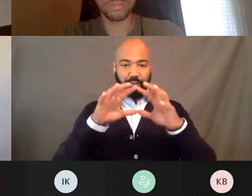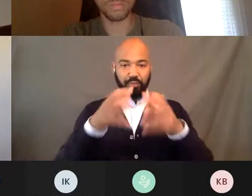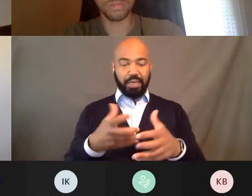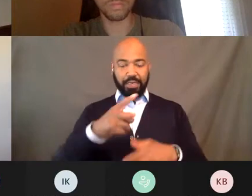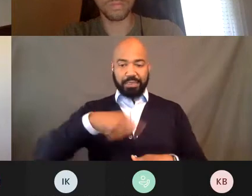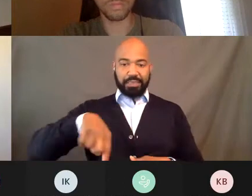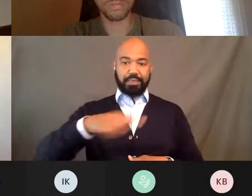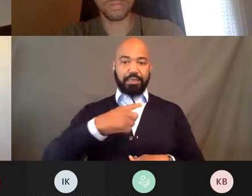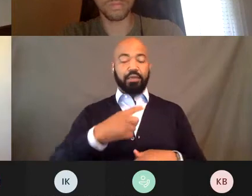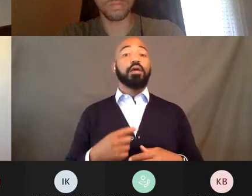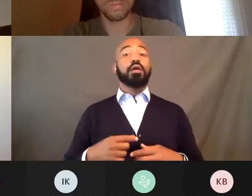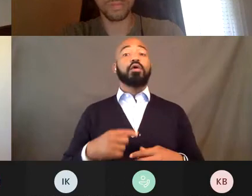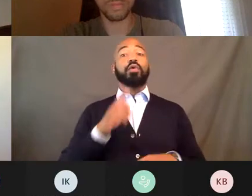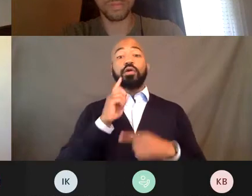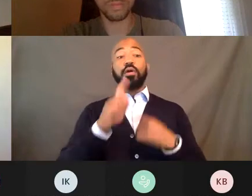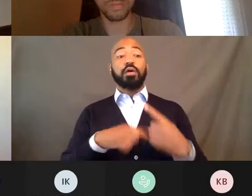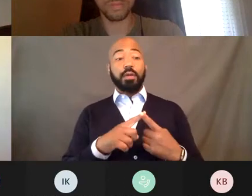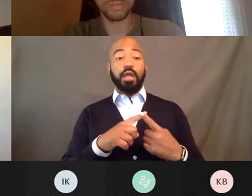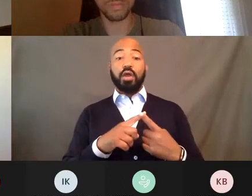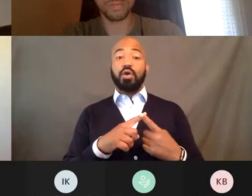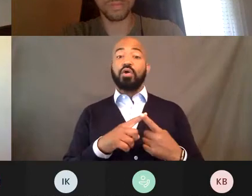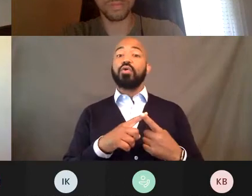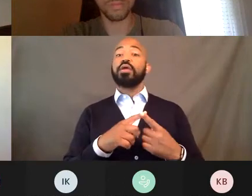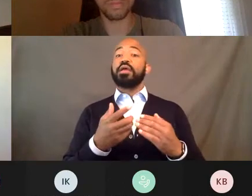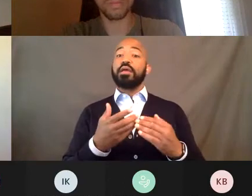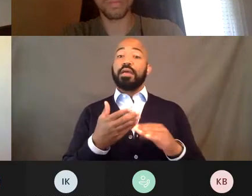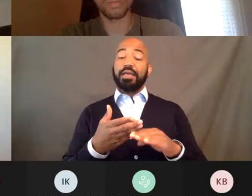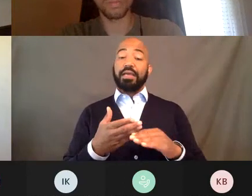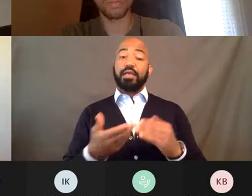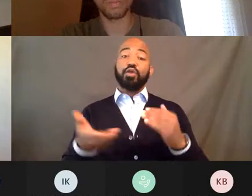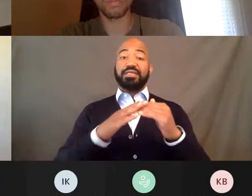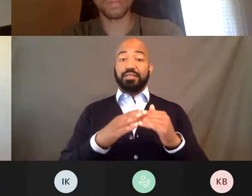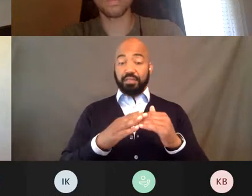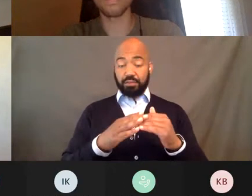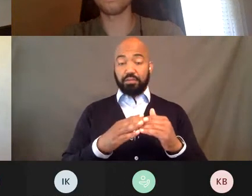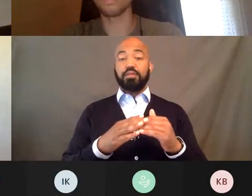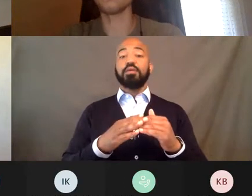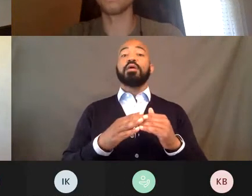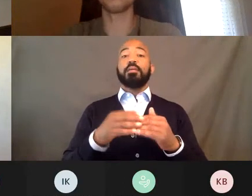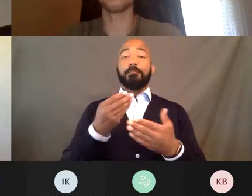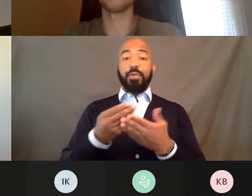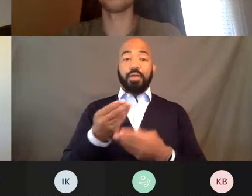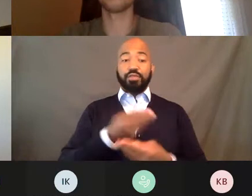about increasing our capital budget for multimodal